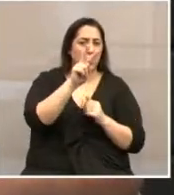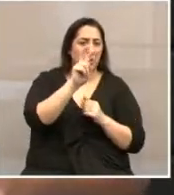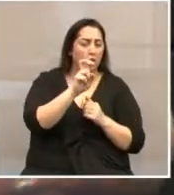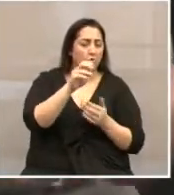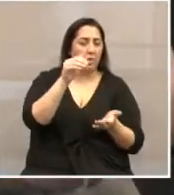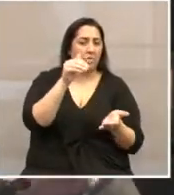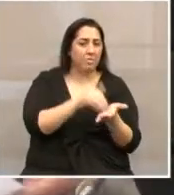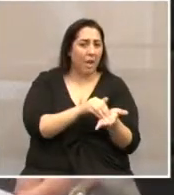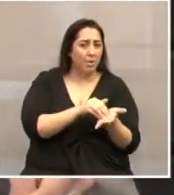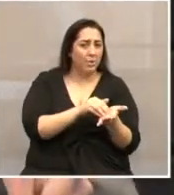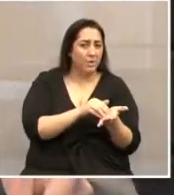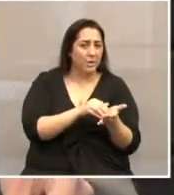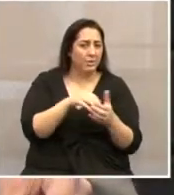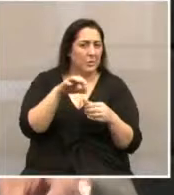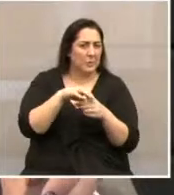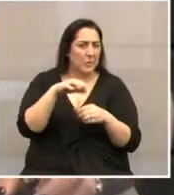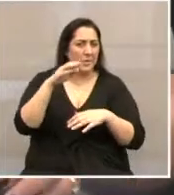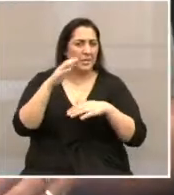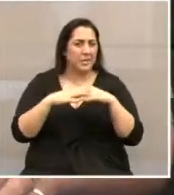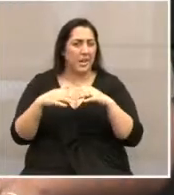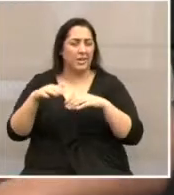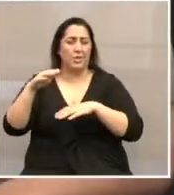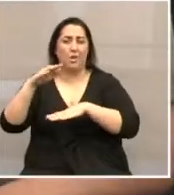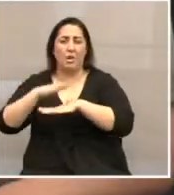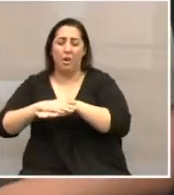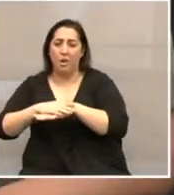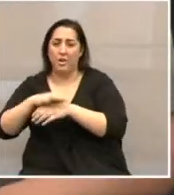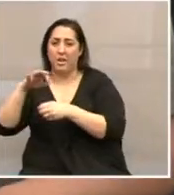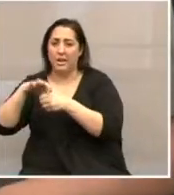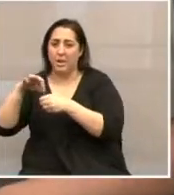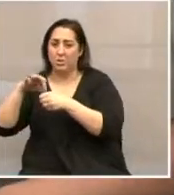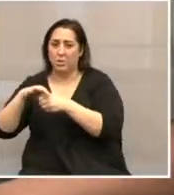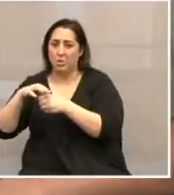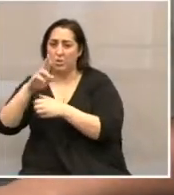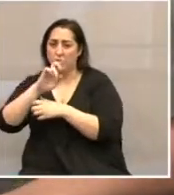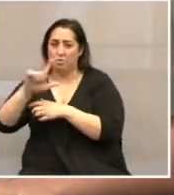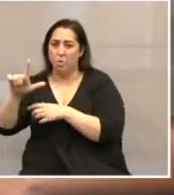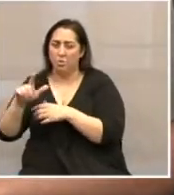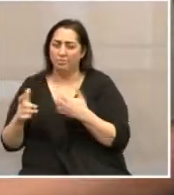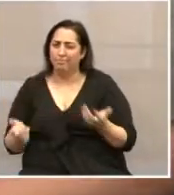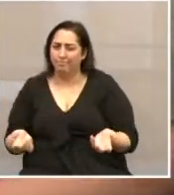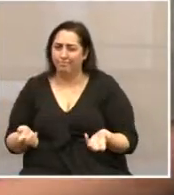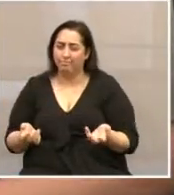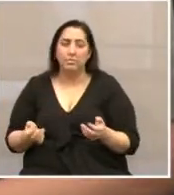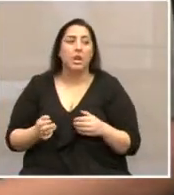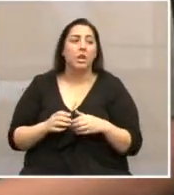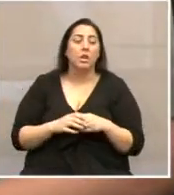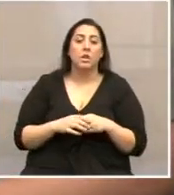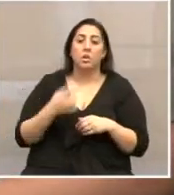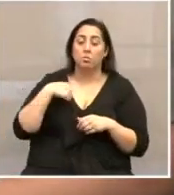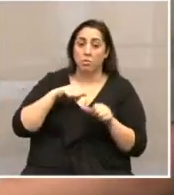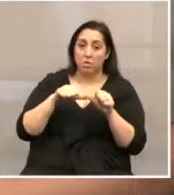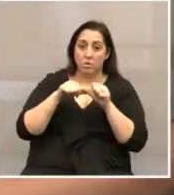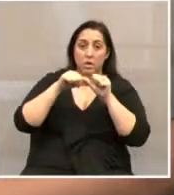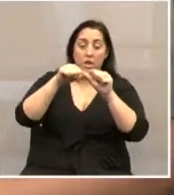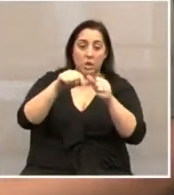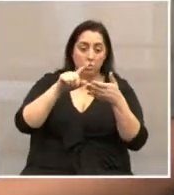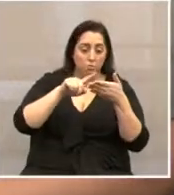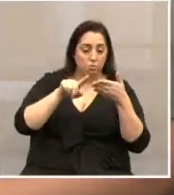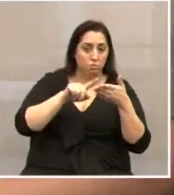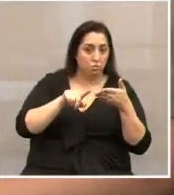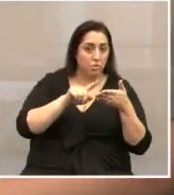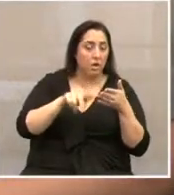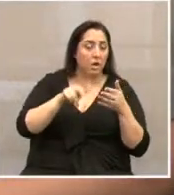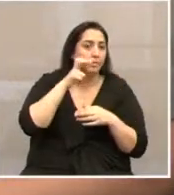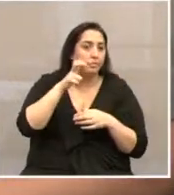electoral rolls? That is impossible. Since releasing this report, we have continued to monitor Spanish language